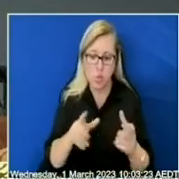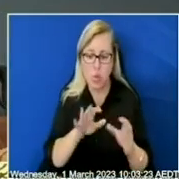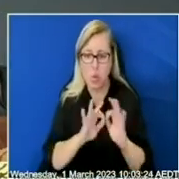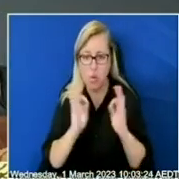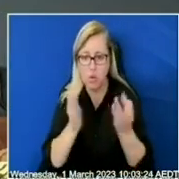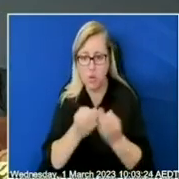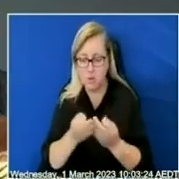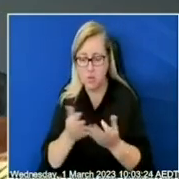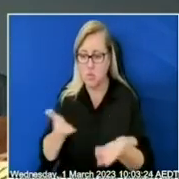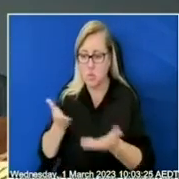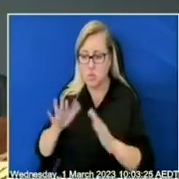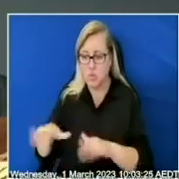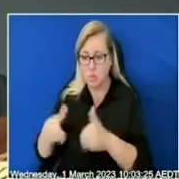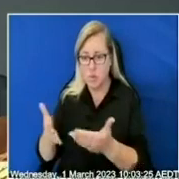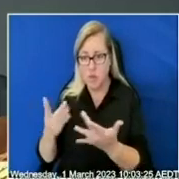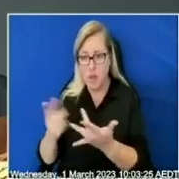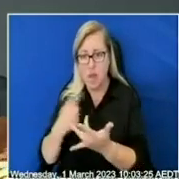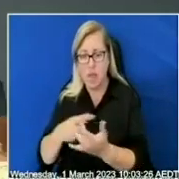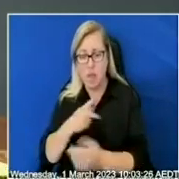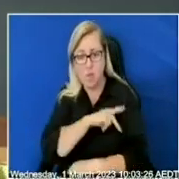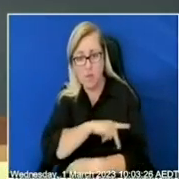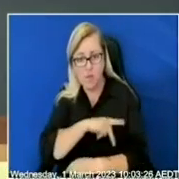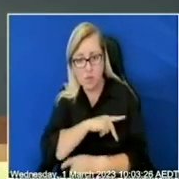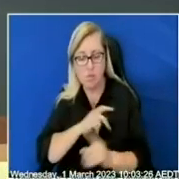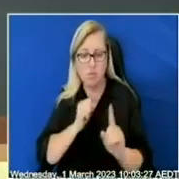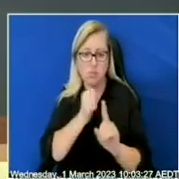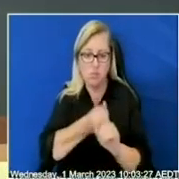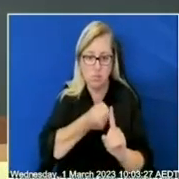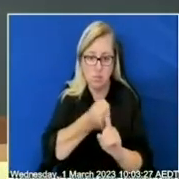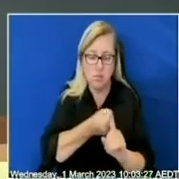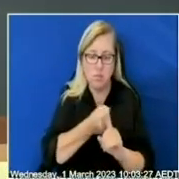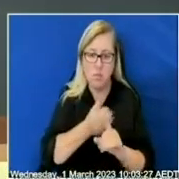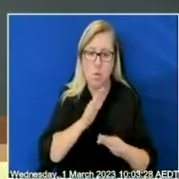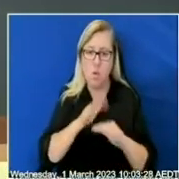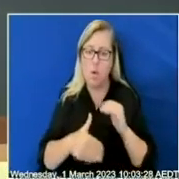advocates on these key priority areas.